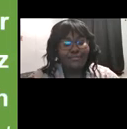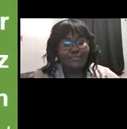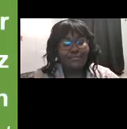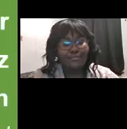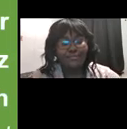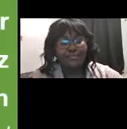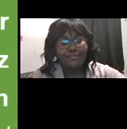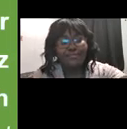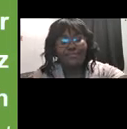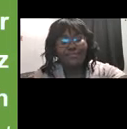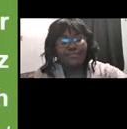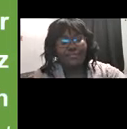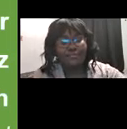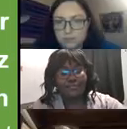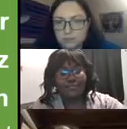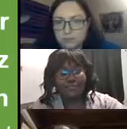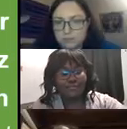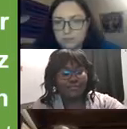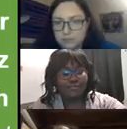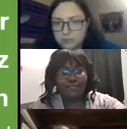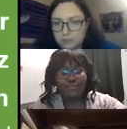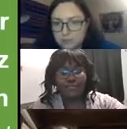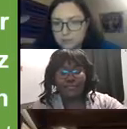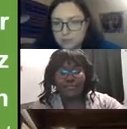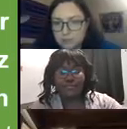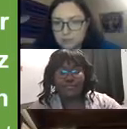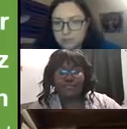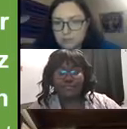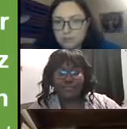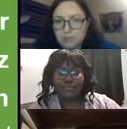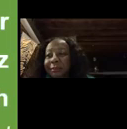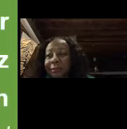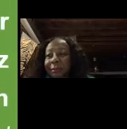Hello, everyone. State Senator Mattie Hunter from the 3rd Legislative District.